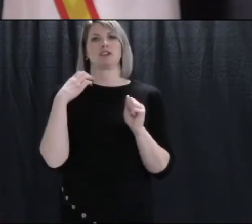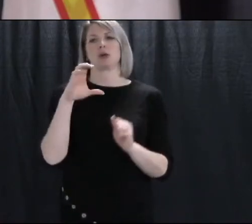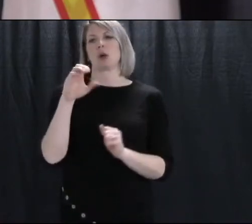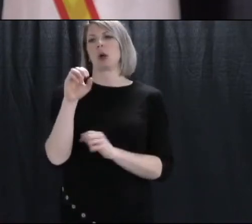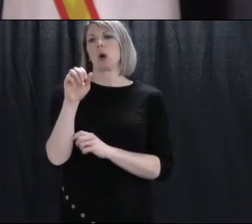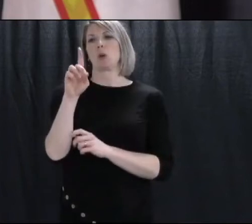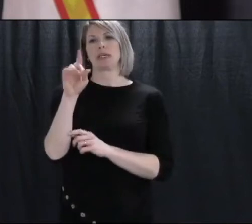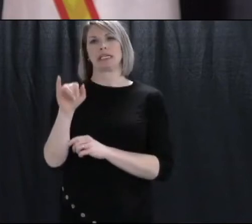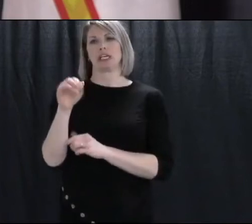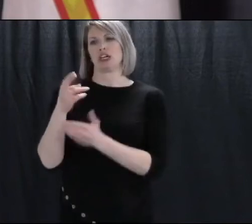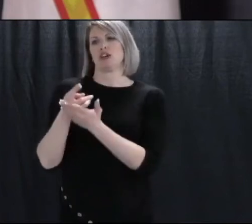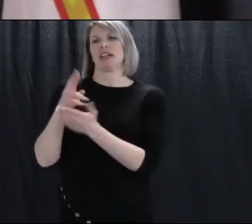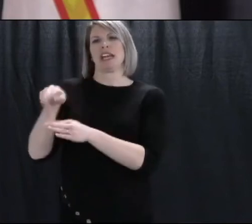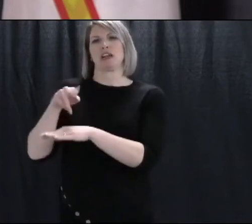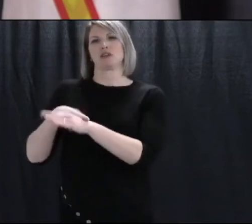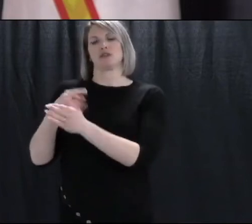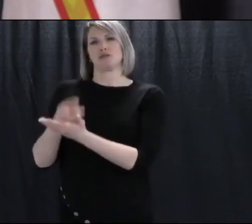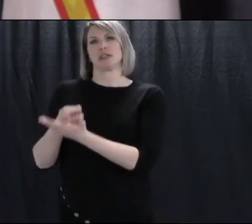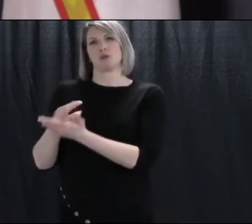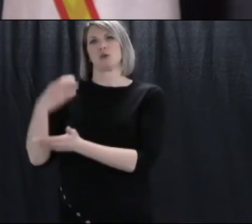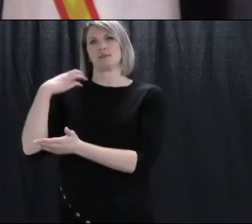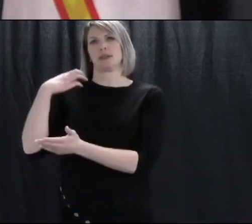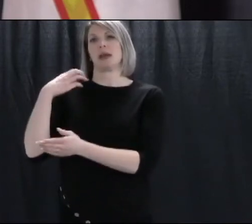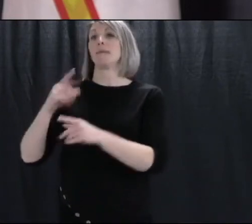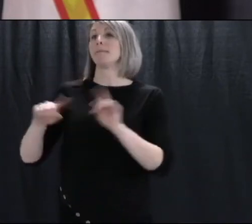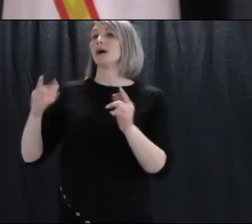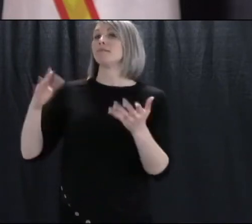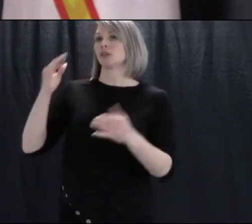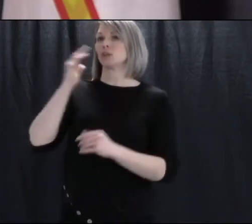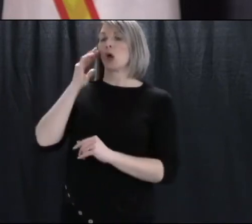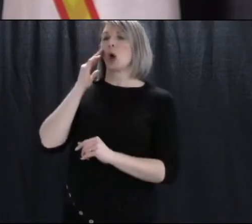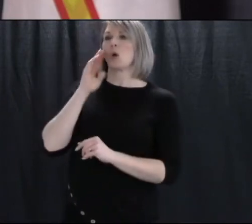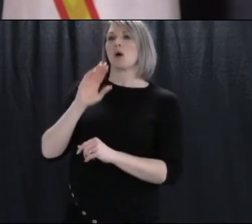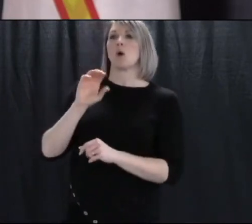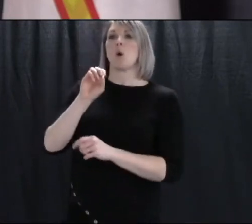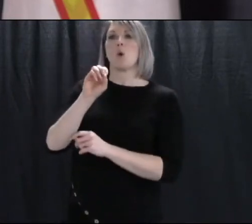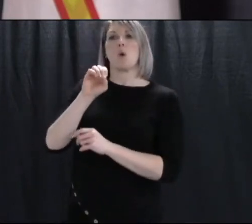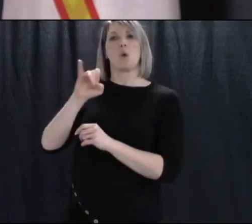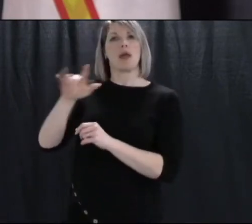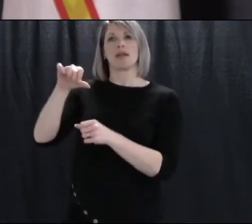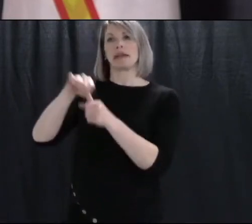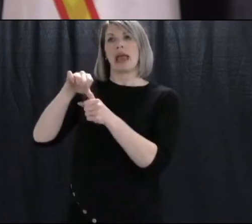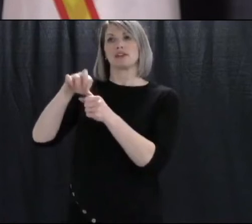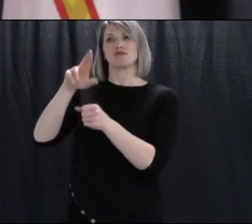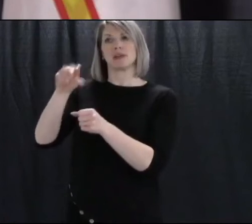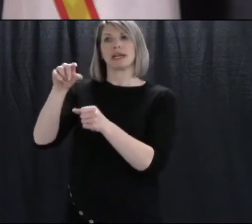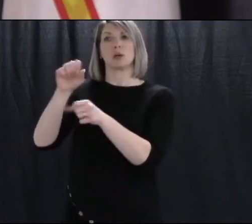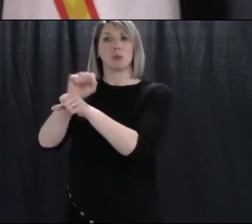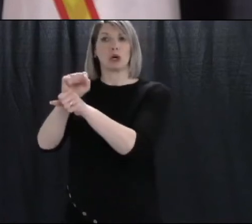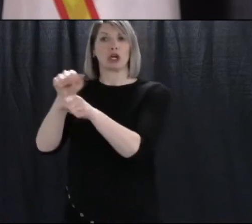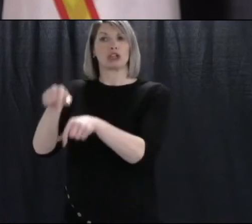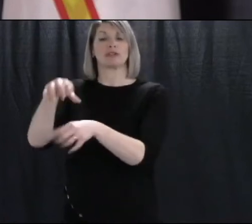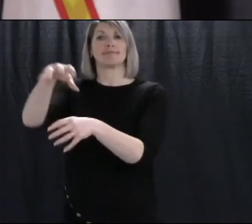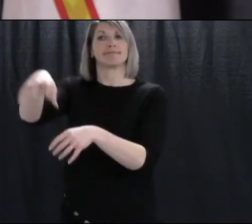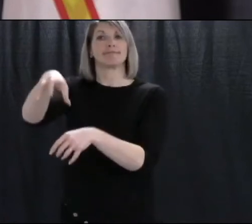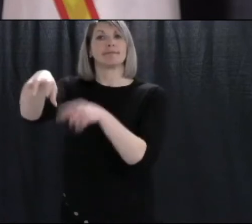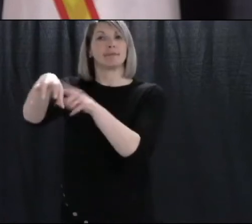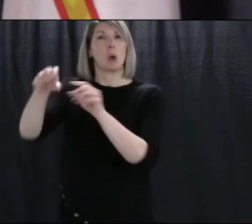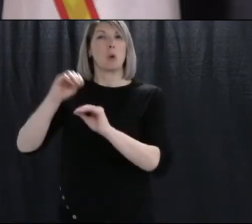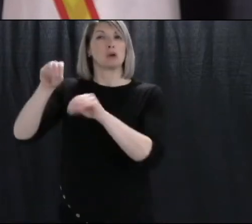that. I know in terms of the safety of the rig workers that are up there, that are working offshore right now. I know there's a considerable amount of